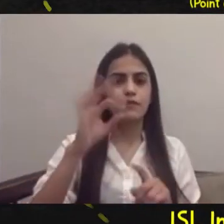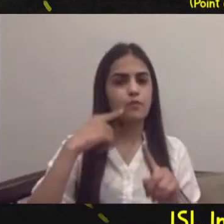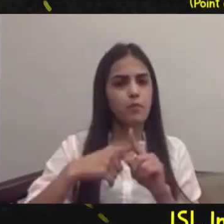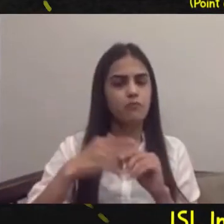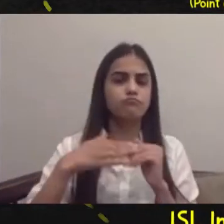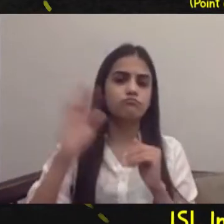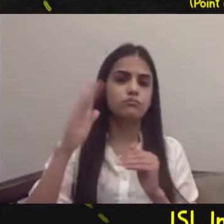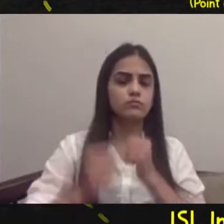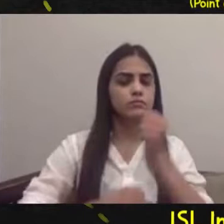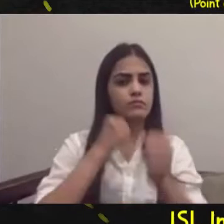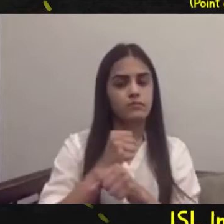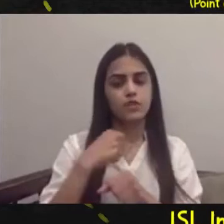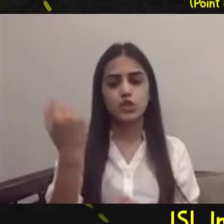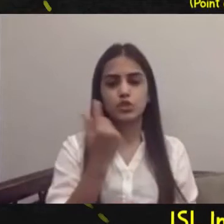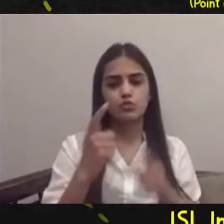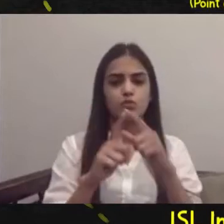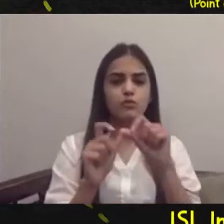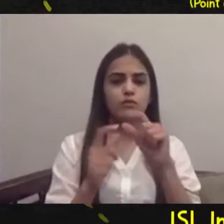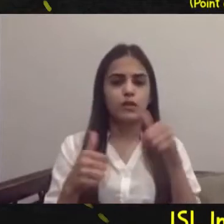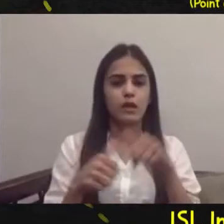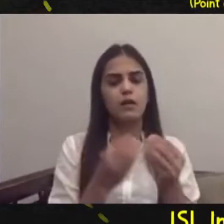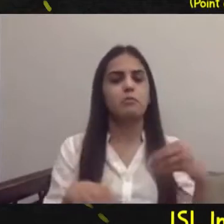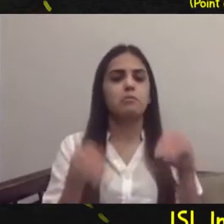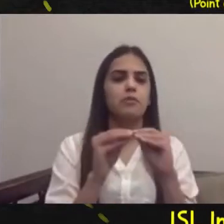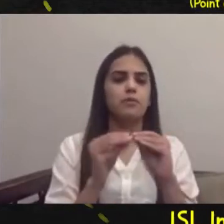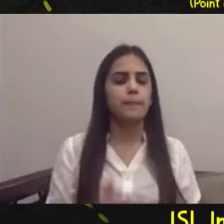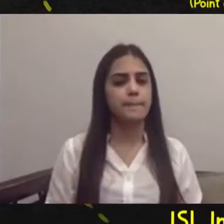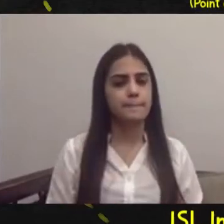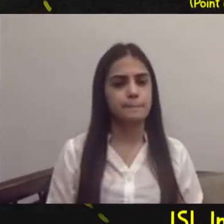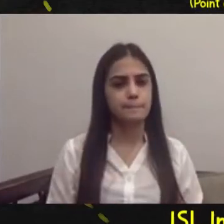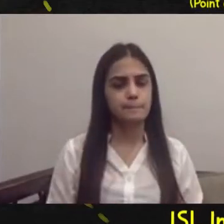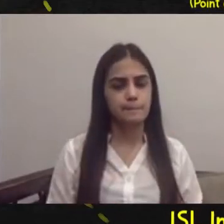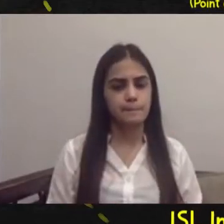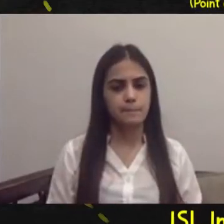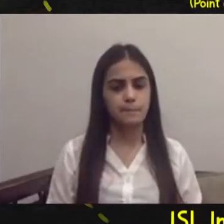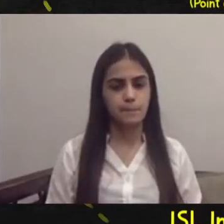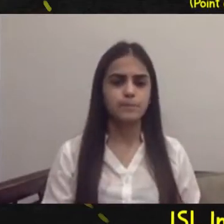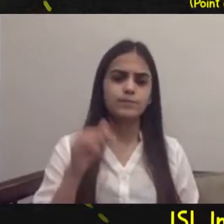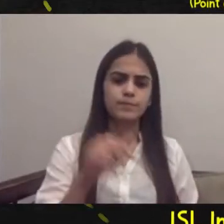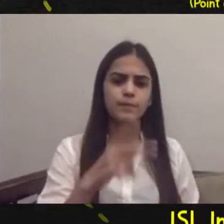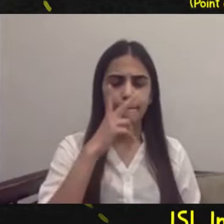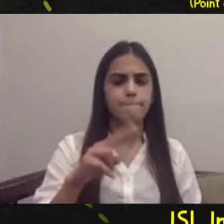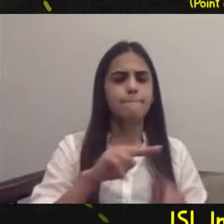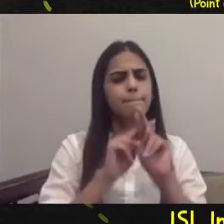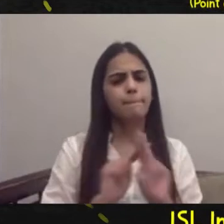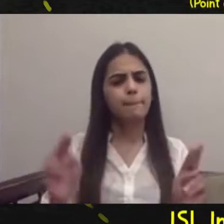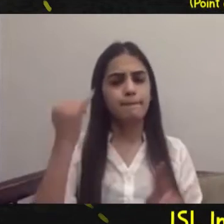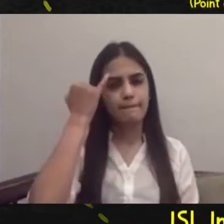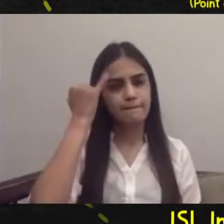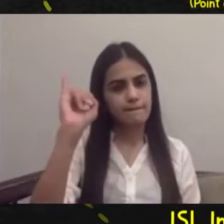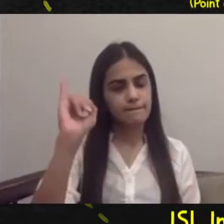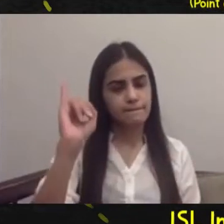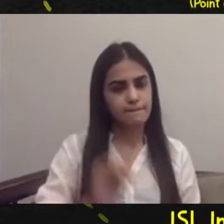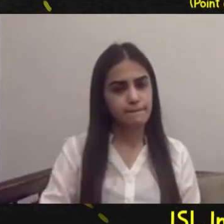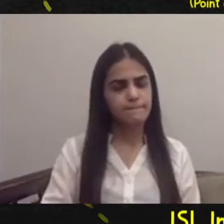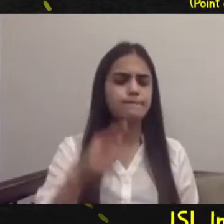we used the term data much, much more. And how it's taken over sort of the whole idea of knowing. So think